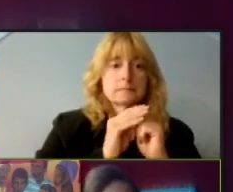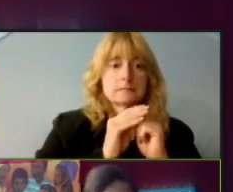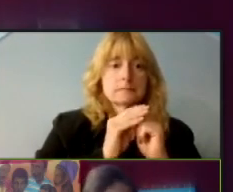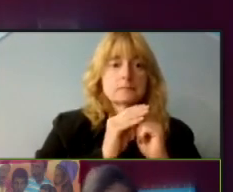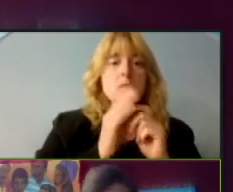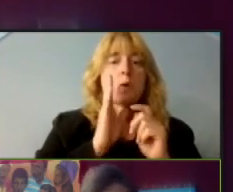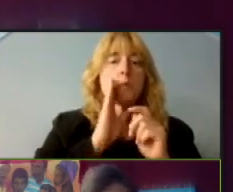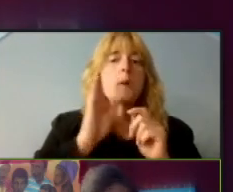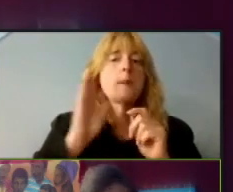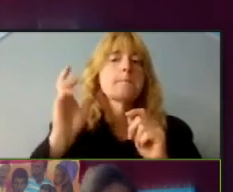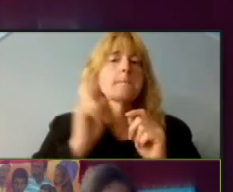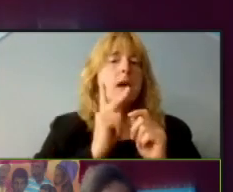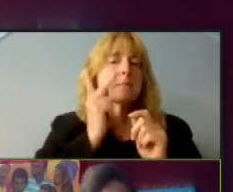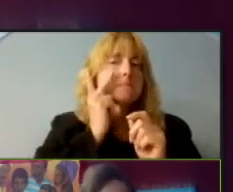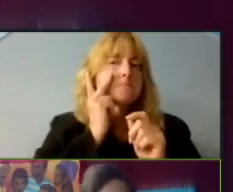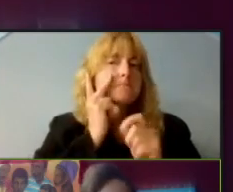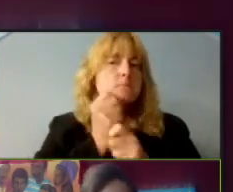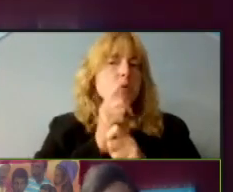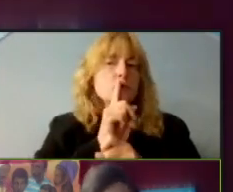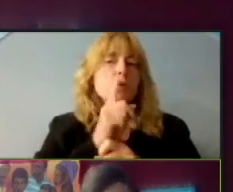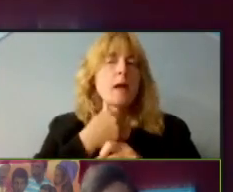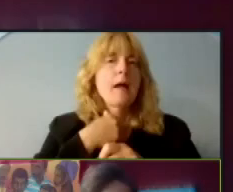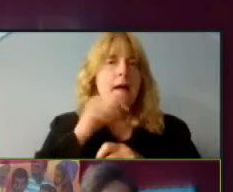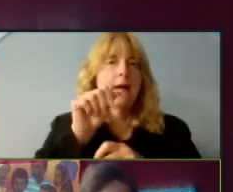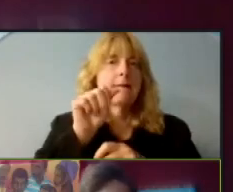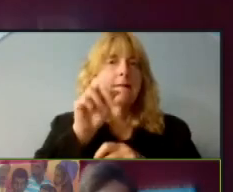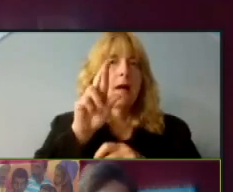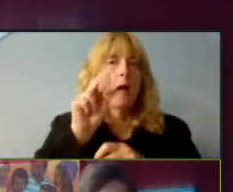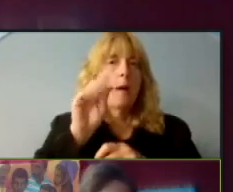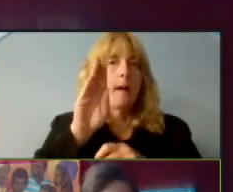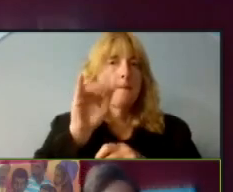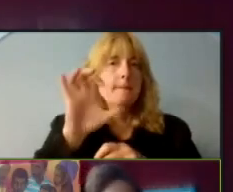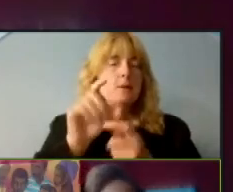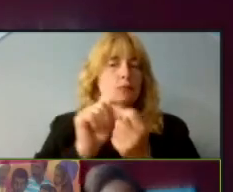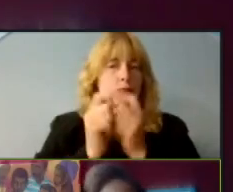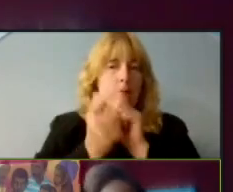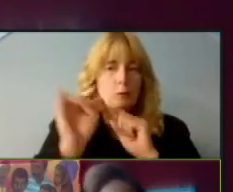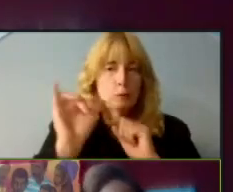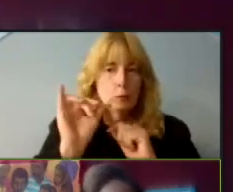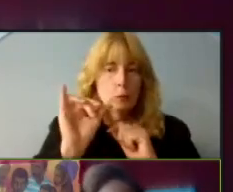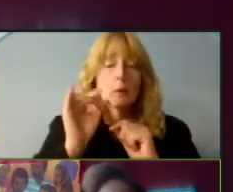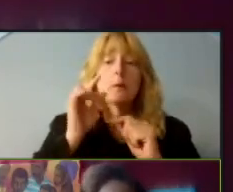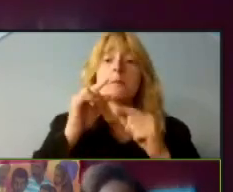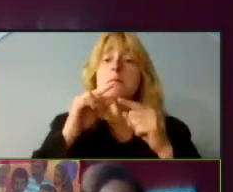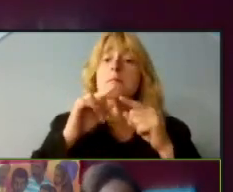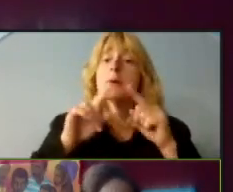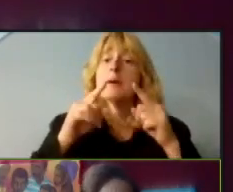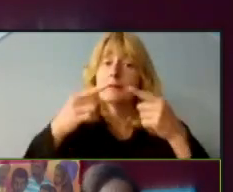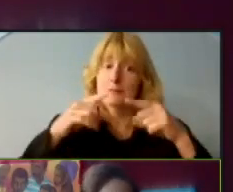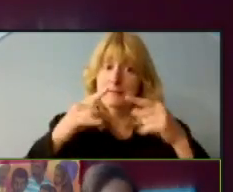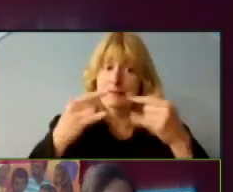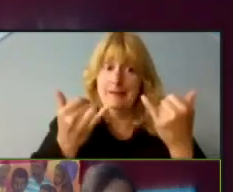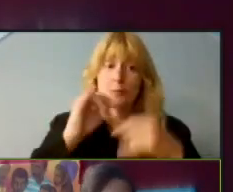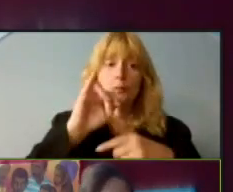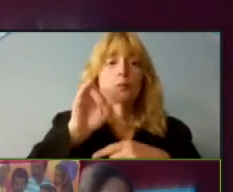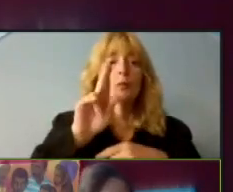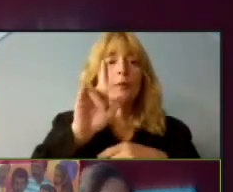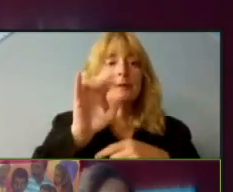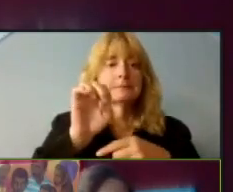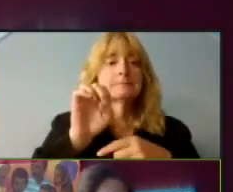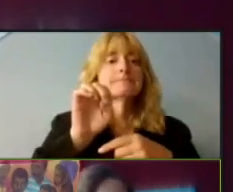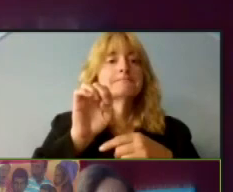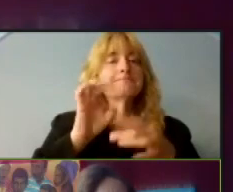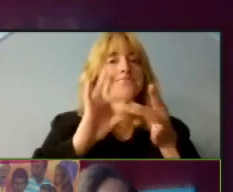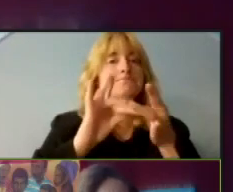We'll come back to make sure that we have Arabic translation as well. But in the interim, Julie, would you please make sure that we